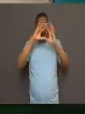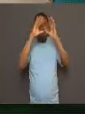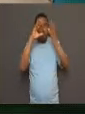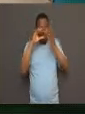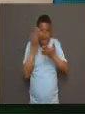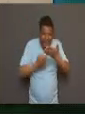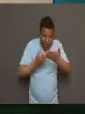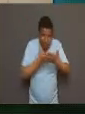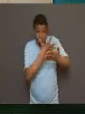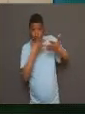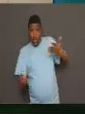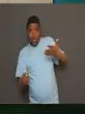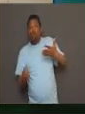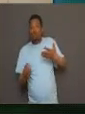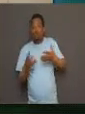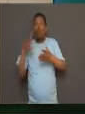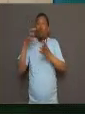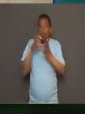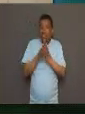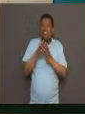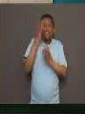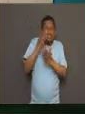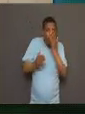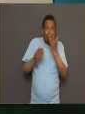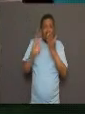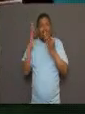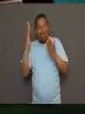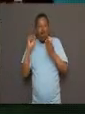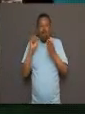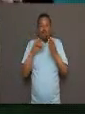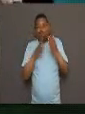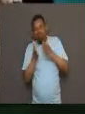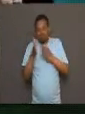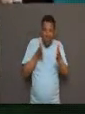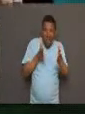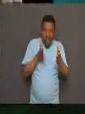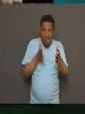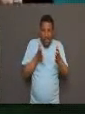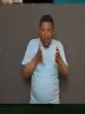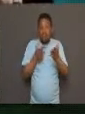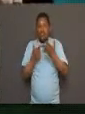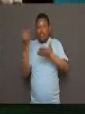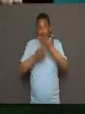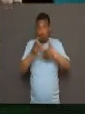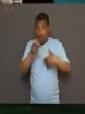map projection contains some type of distortion.